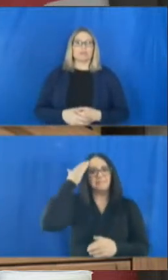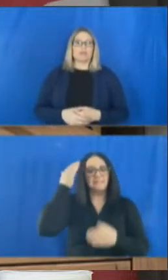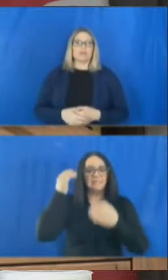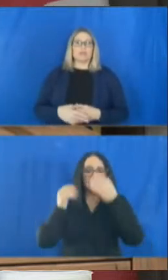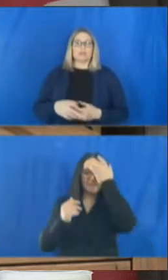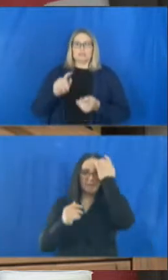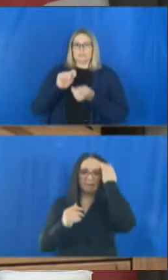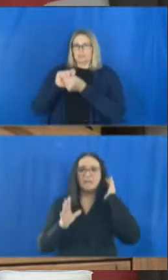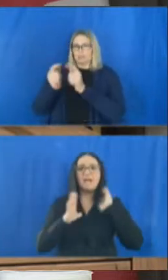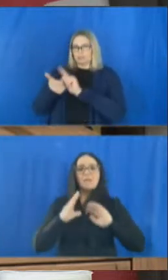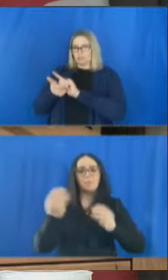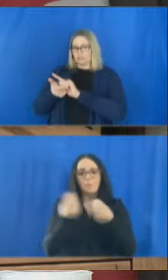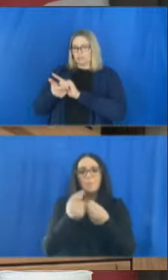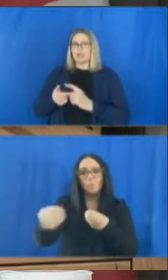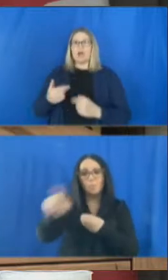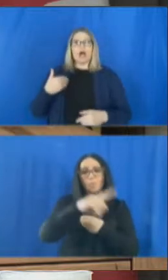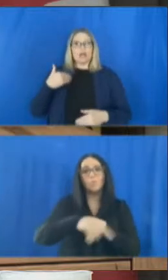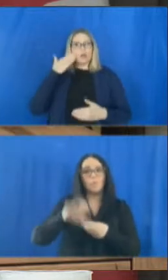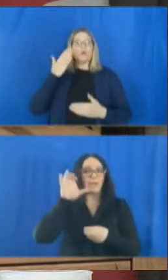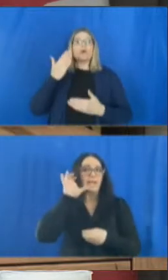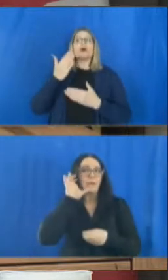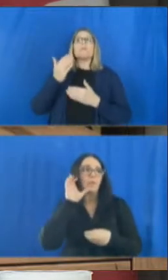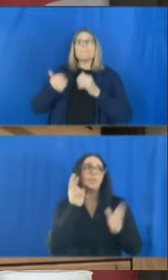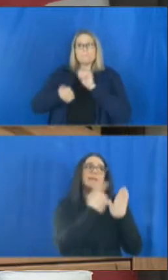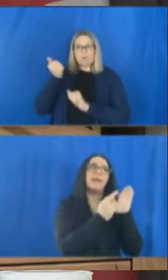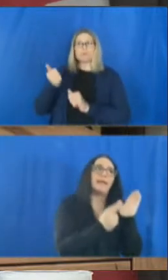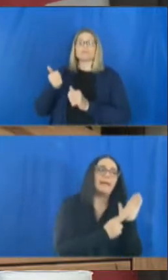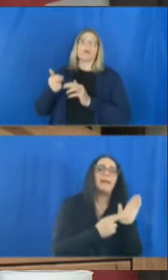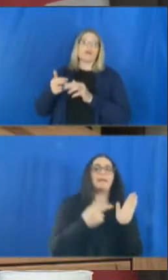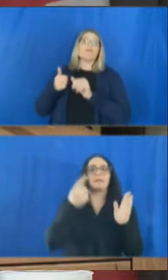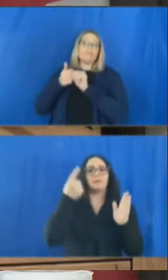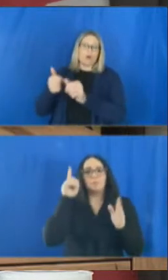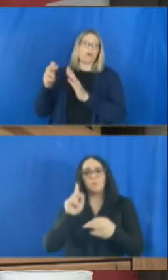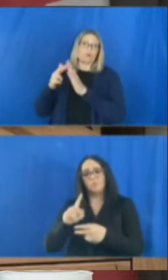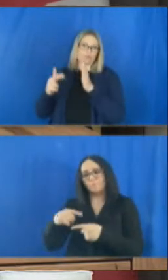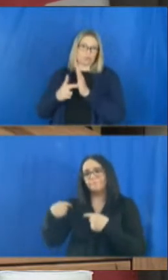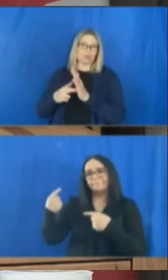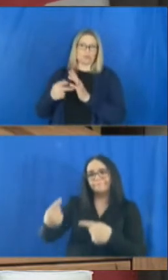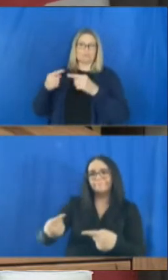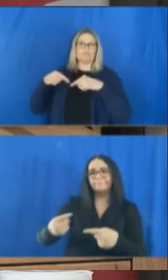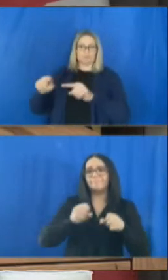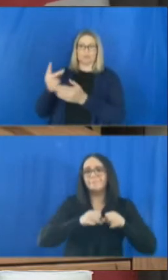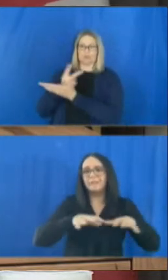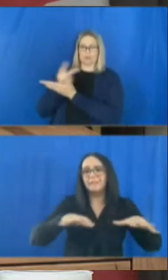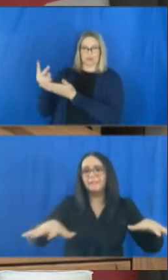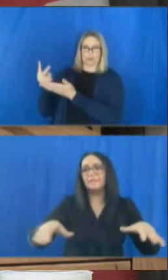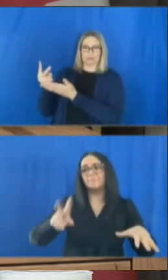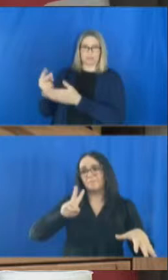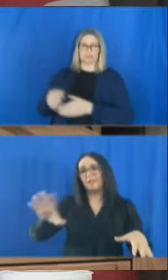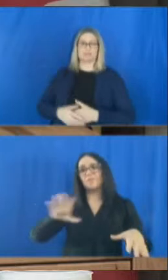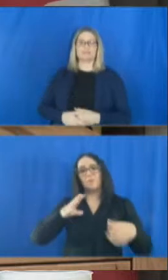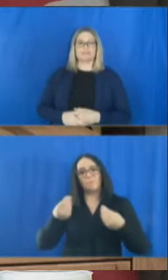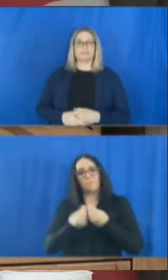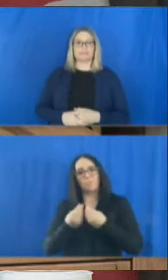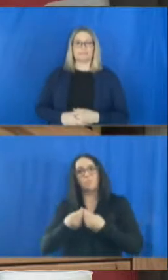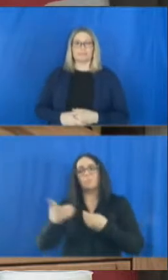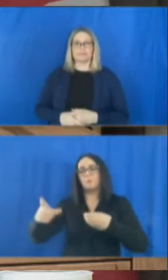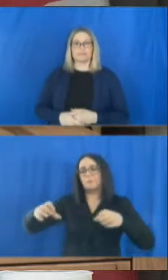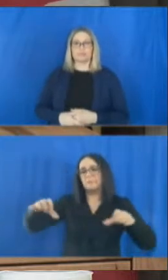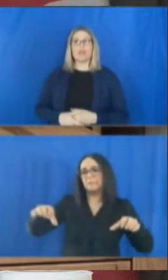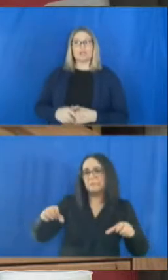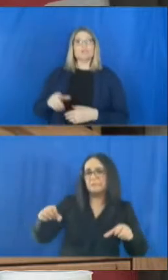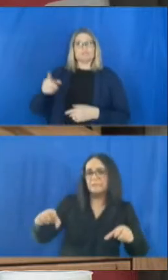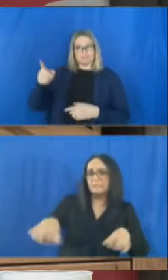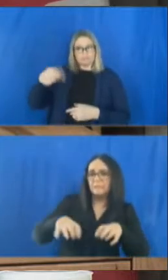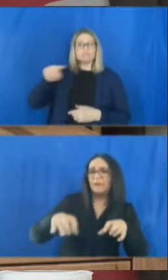I hear what you say when you say that you want your customers back, you want your patrons, you want sales, you want the